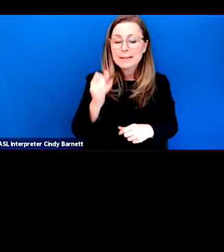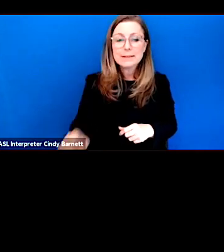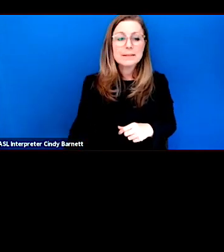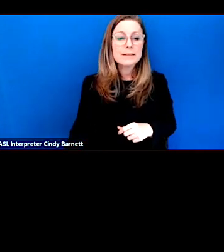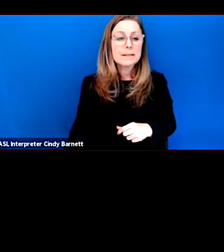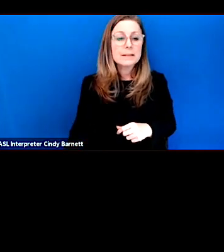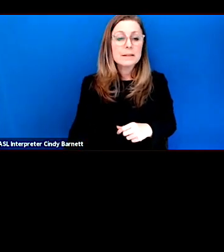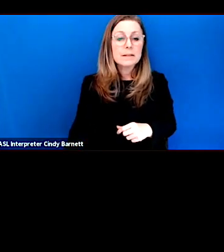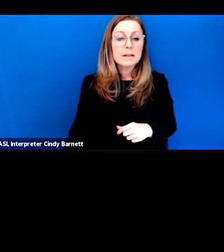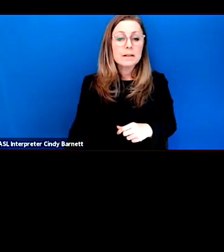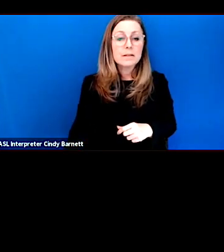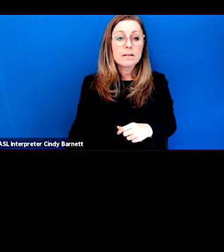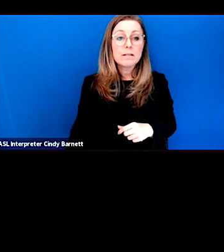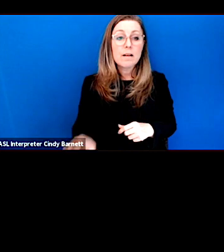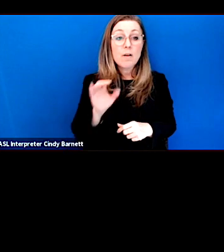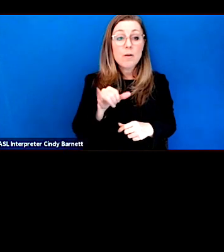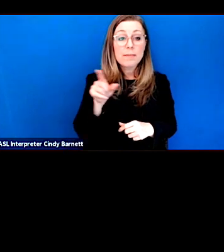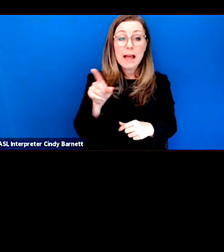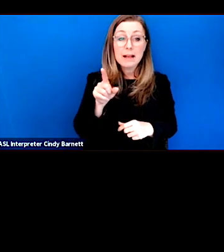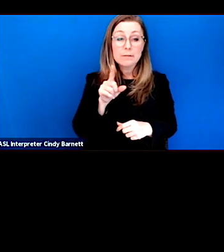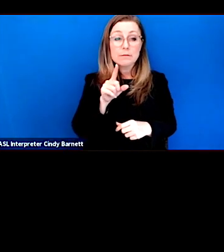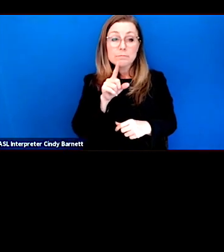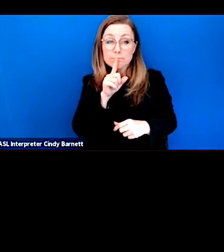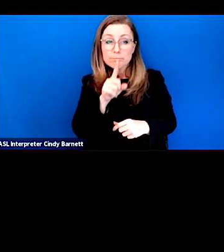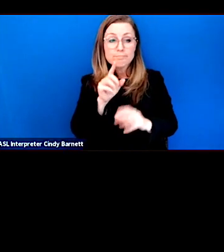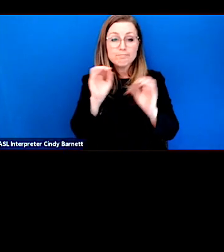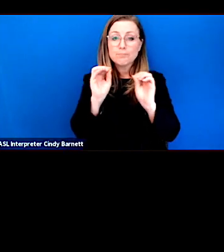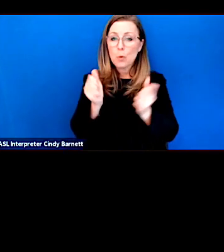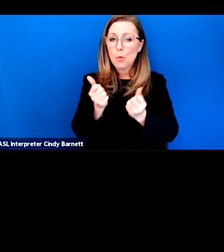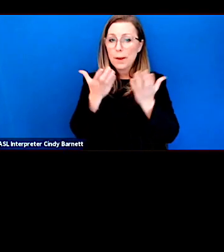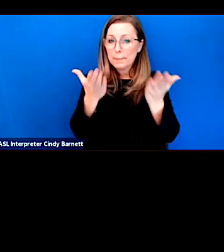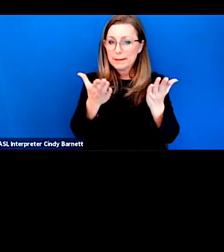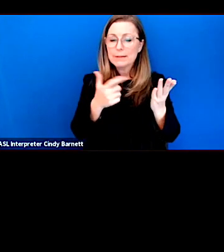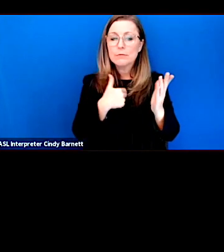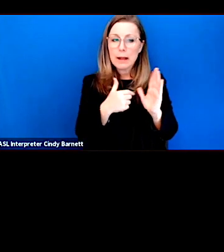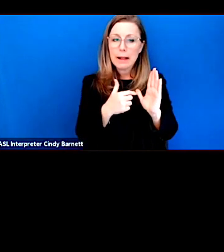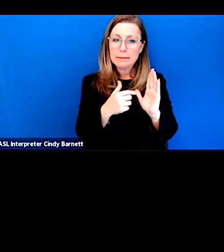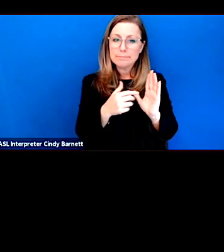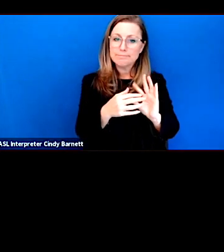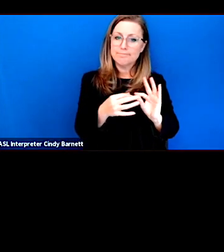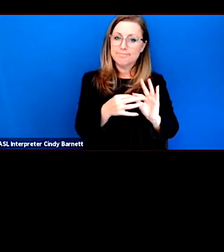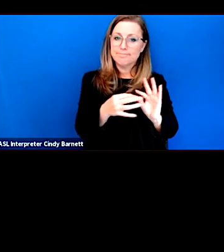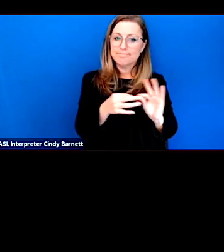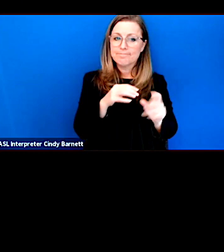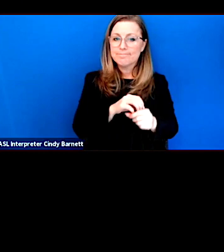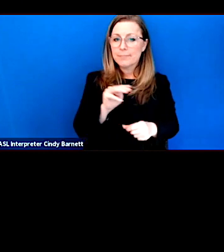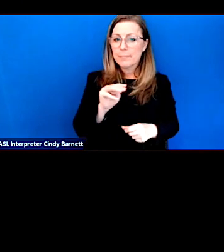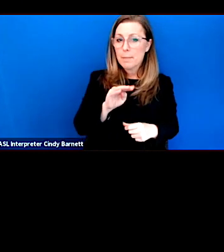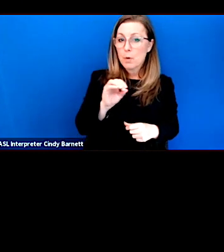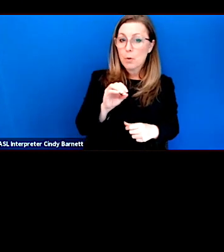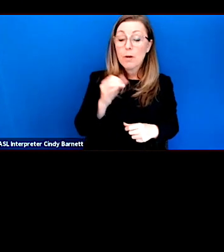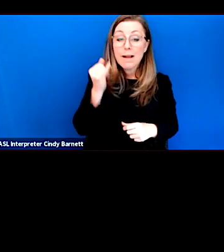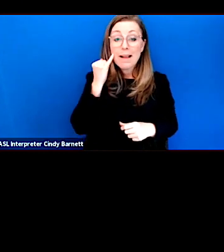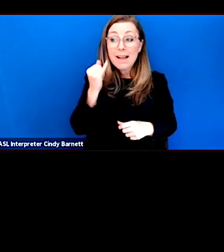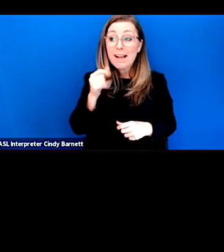didn't have any recommendations, so I noted that in the memo. In other cases where there's longer papers and